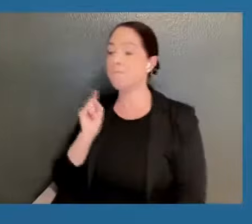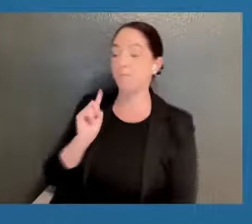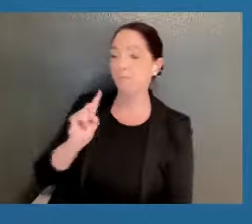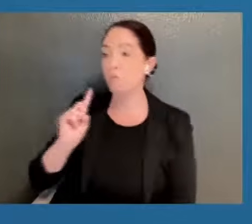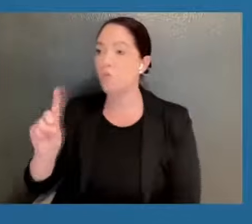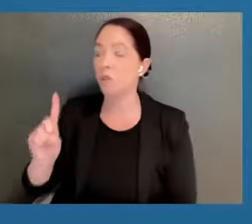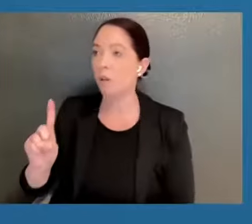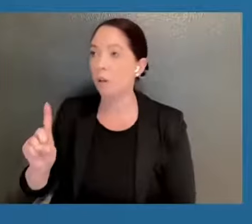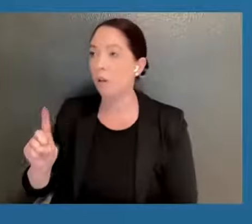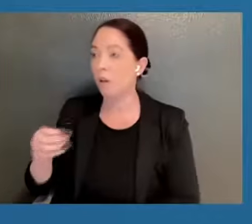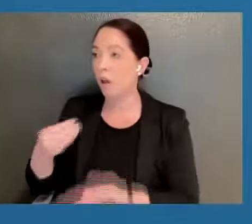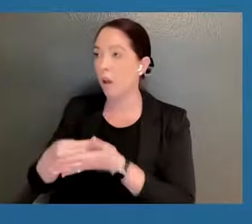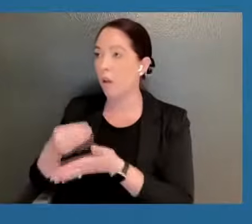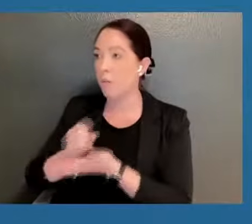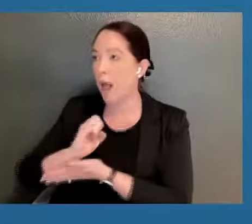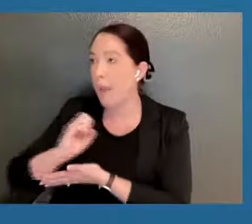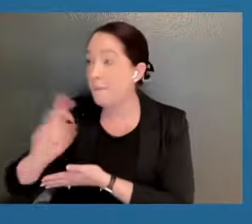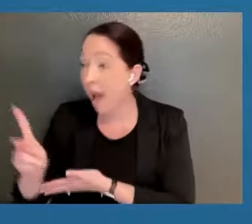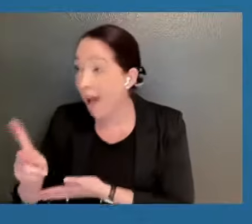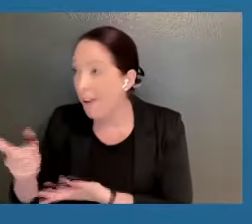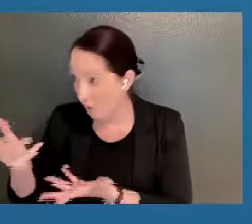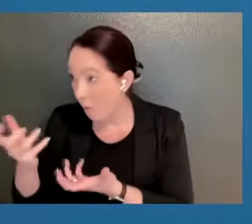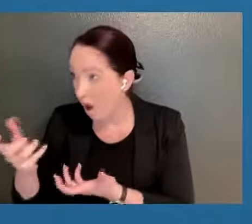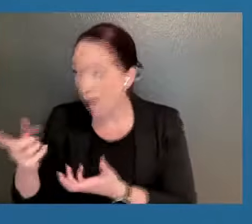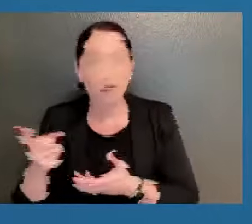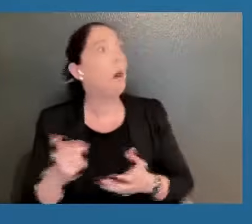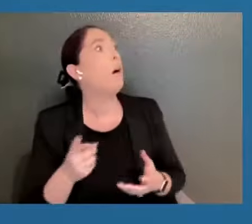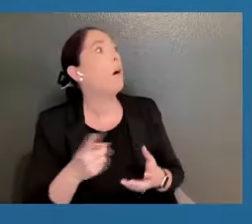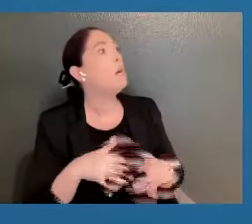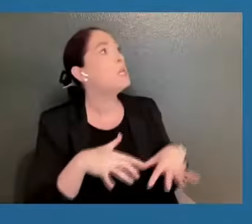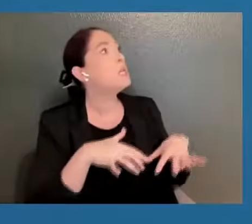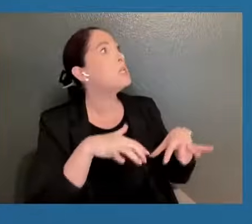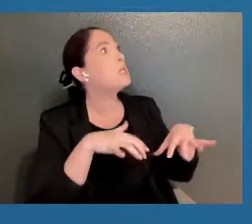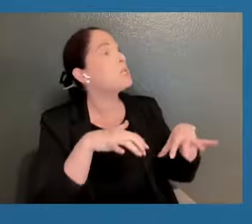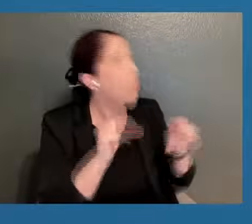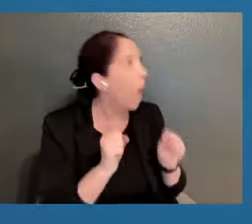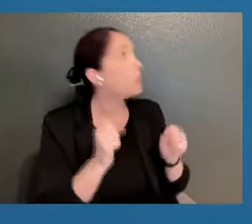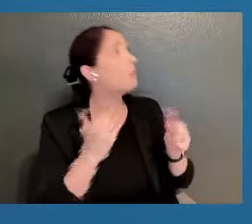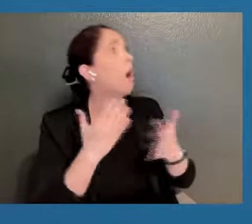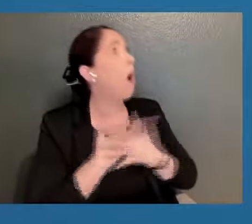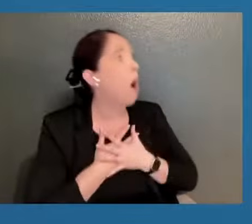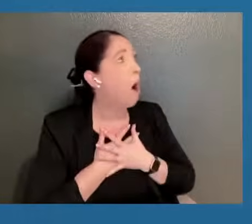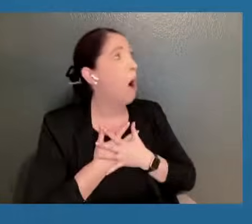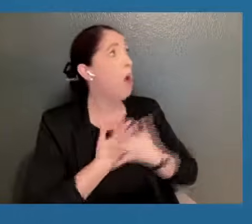someone understands their pain and doing something about it.